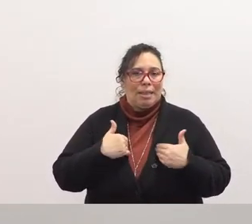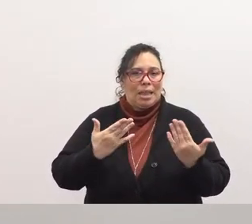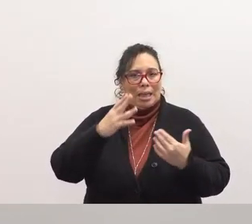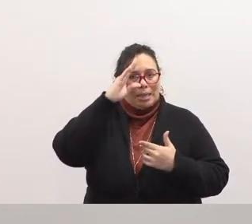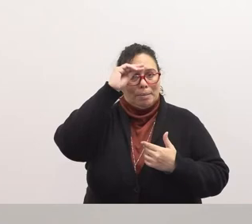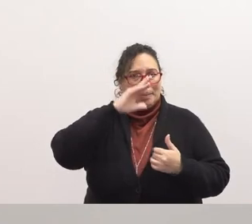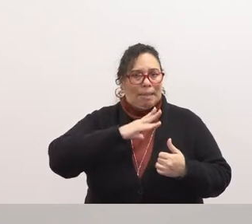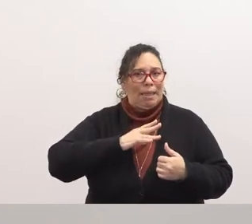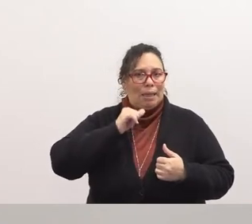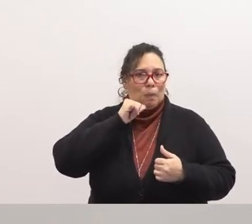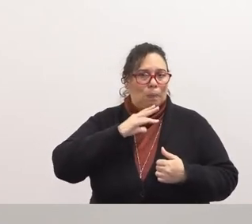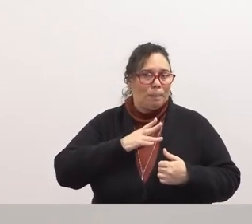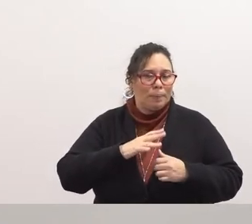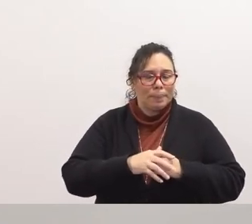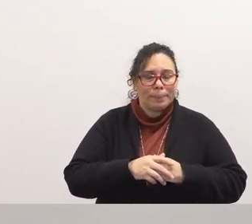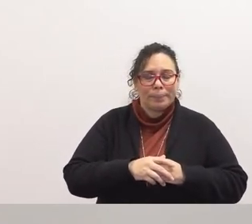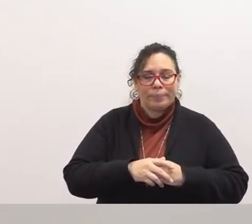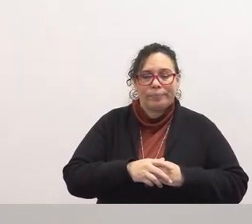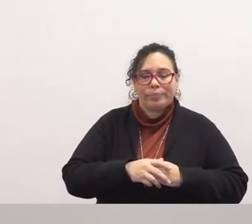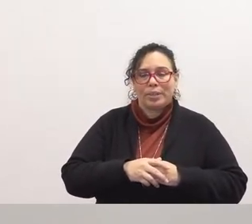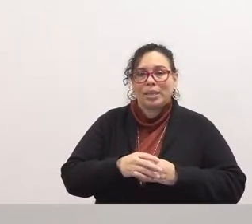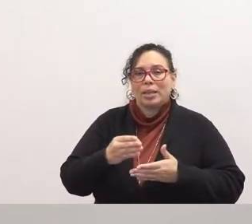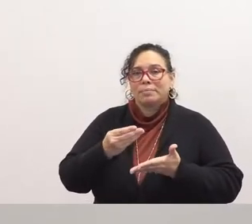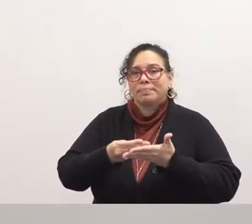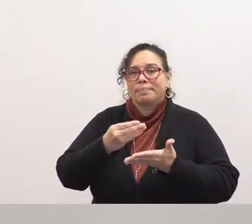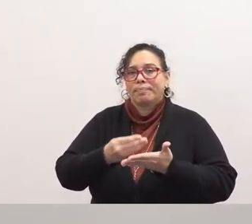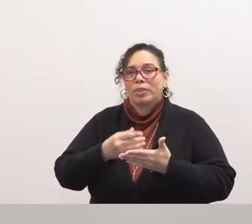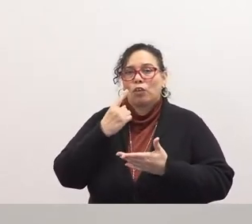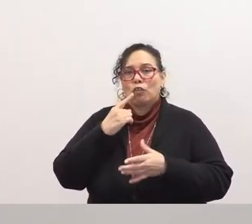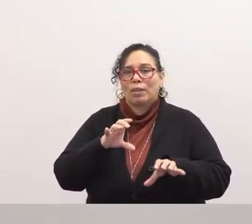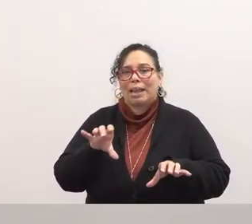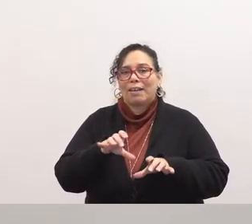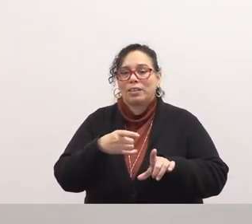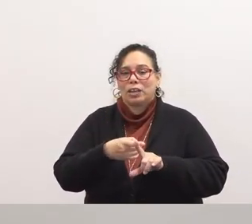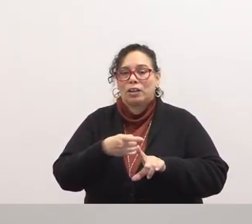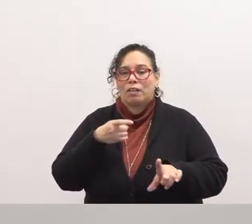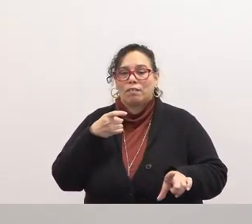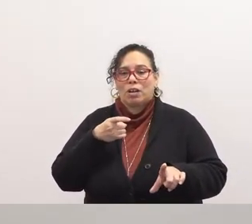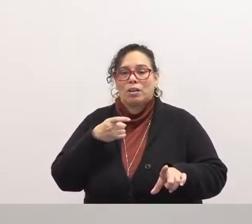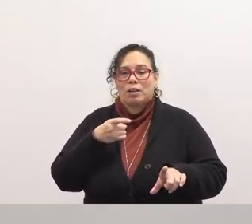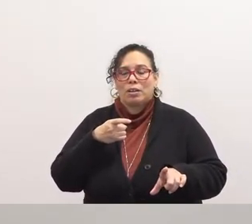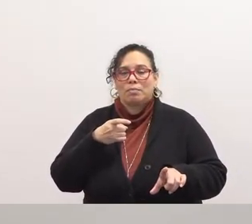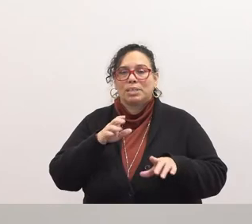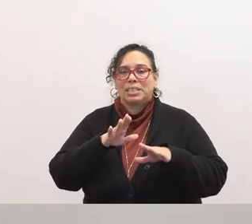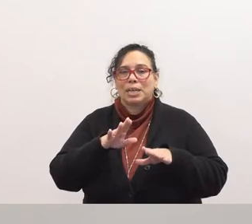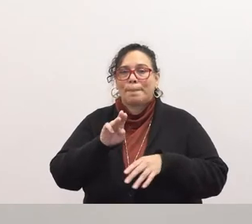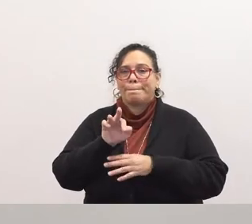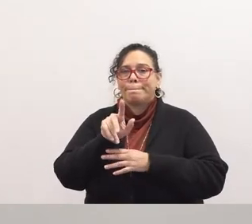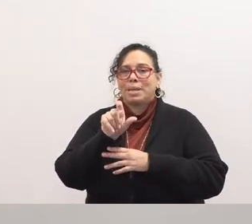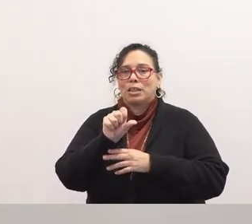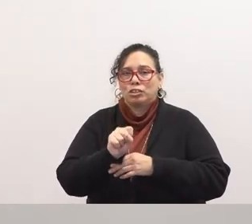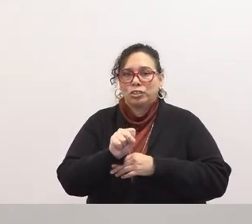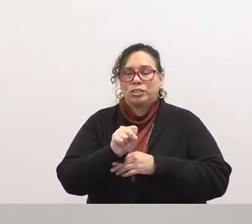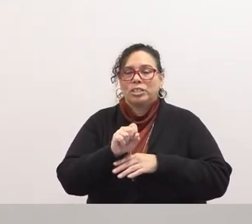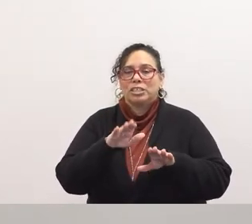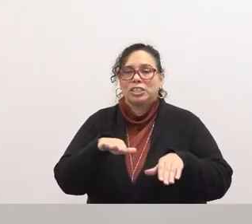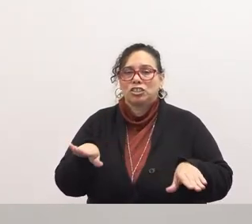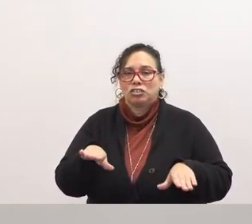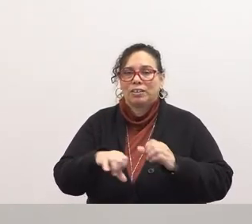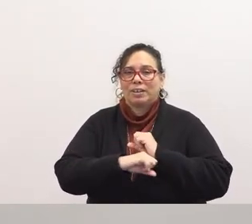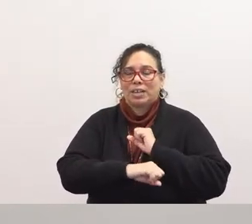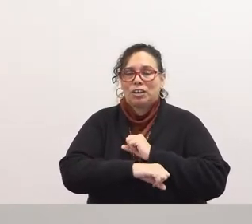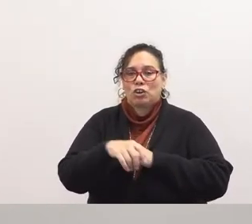participate. Funding for these activities has come from the Miller's Children's Foundation, the Port of Long